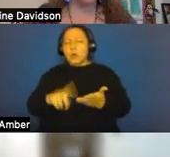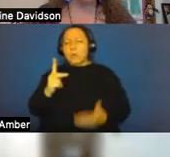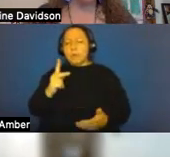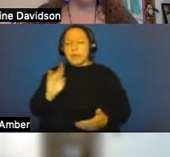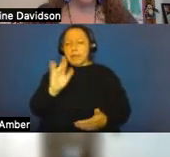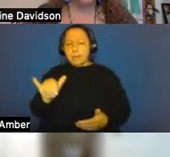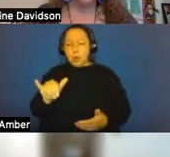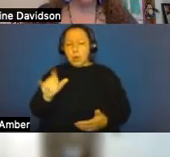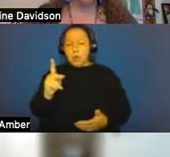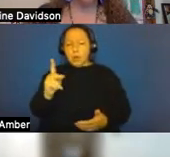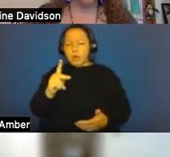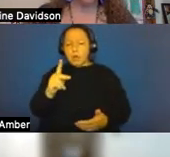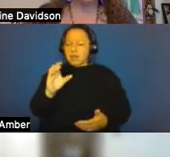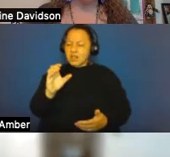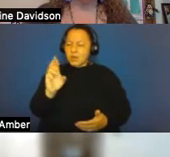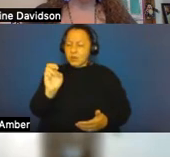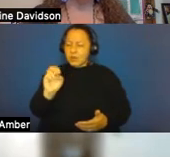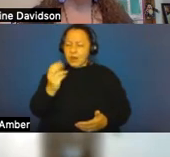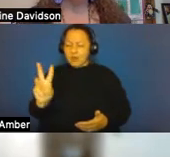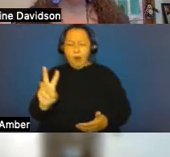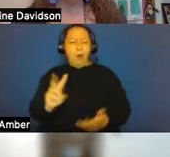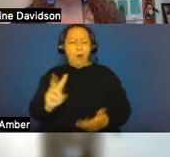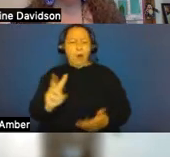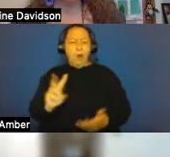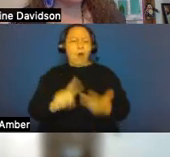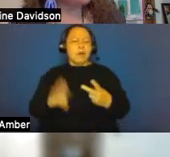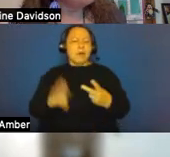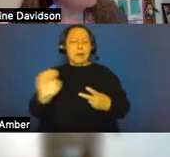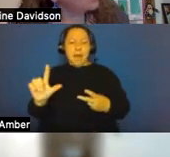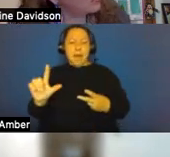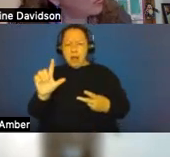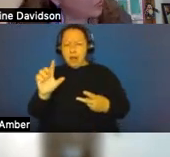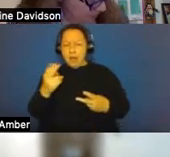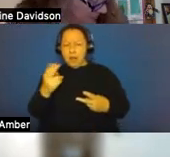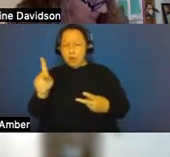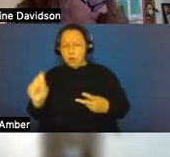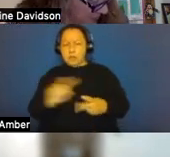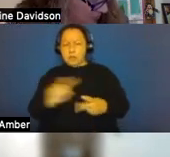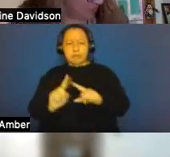doing really deep work. Oh, my family's coming home.